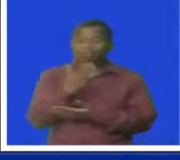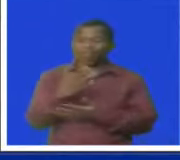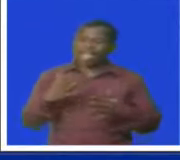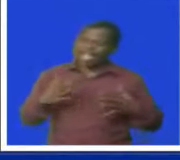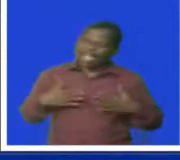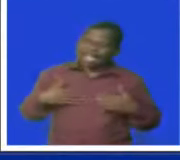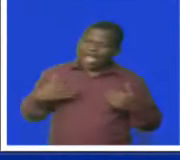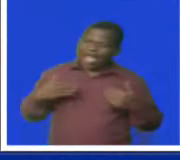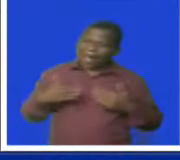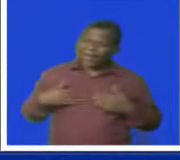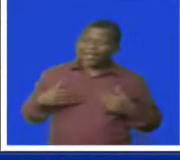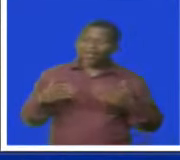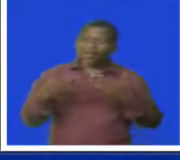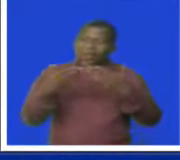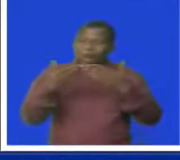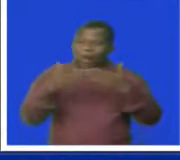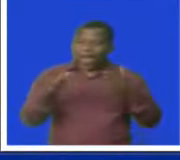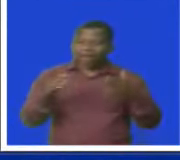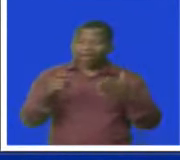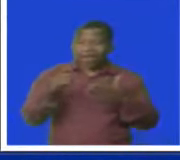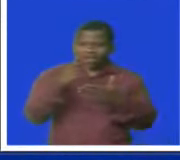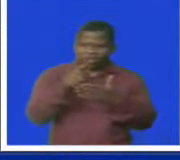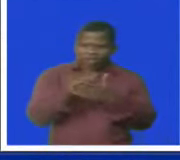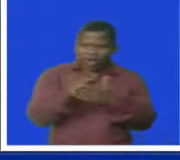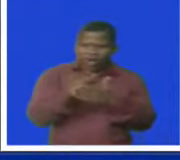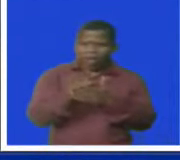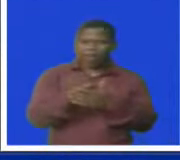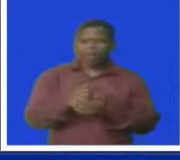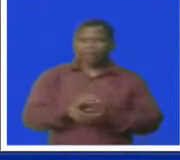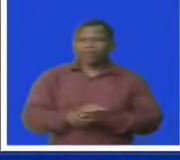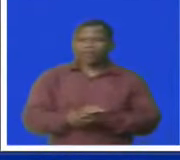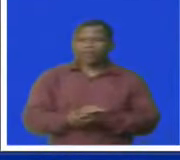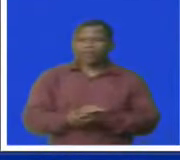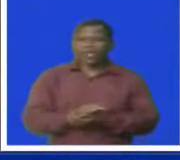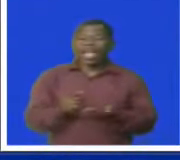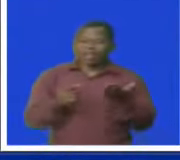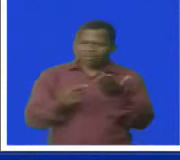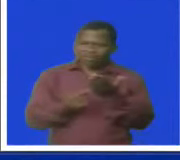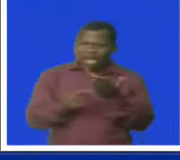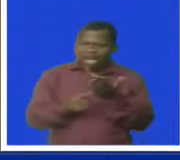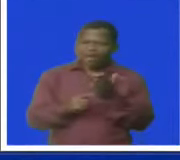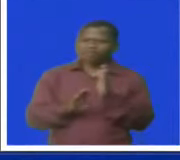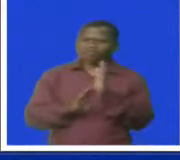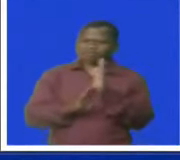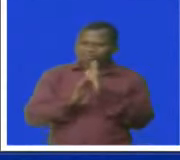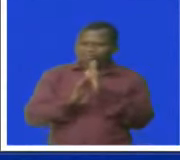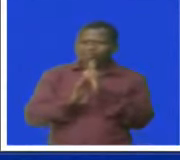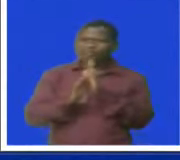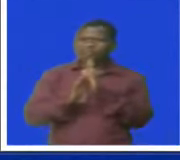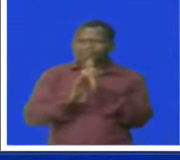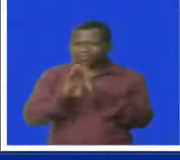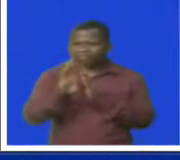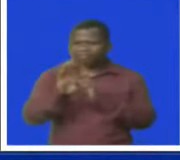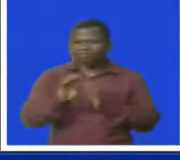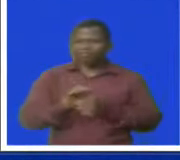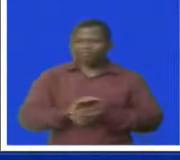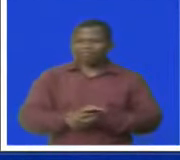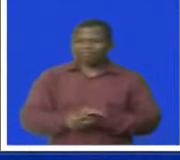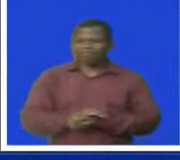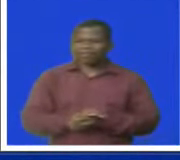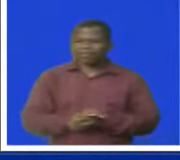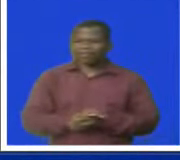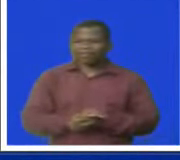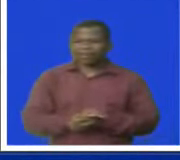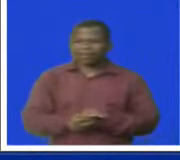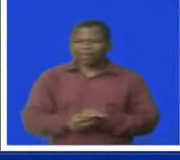eMalkens Square. Usili tolopa liyakhula kancane kancane. We welcome this because it's brought employment for our people. As you can